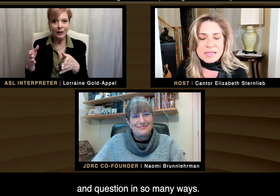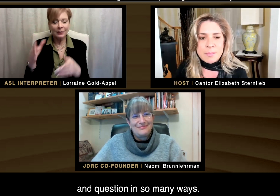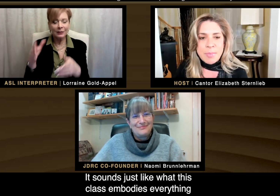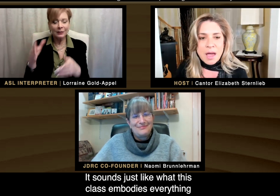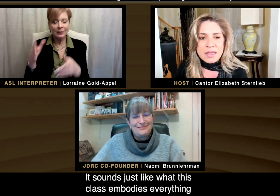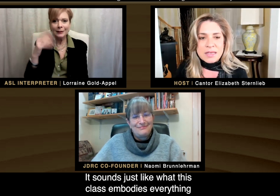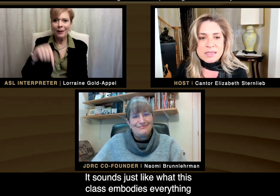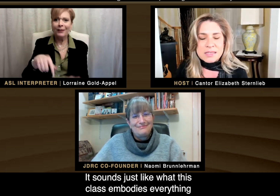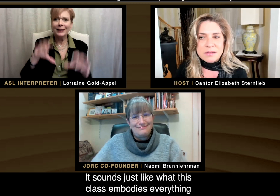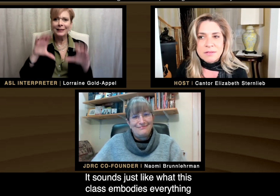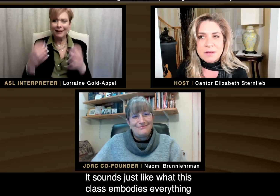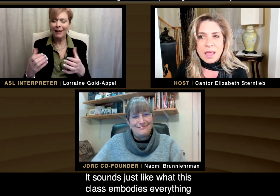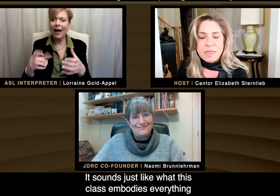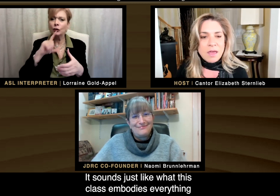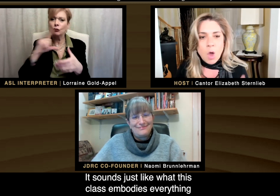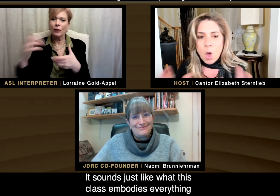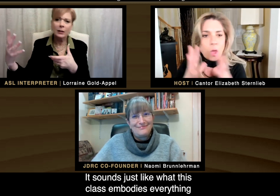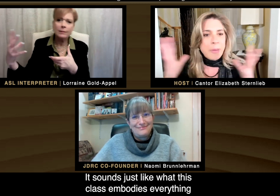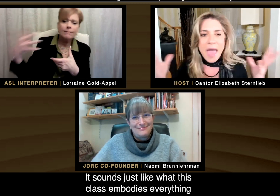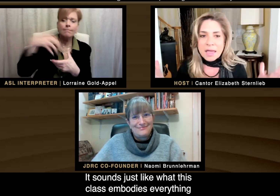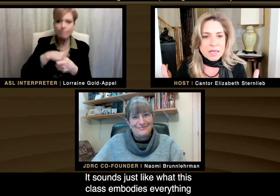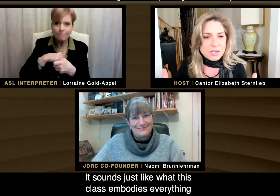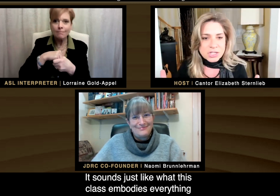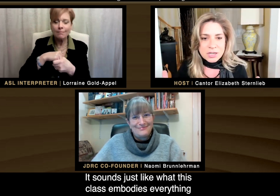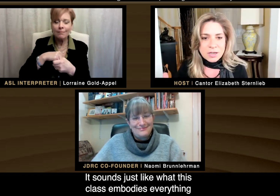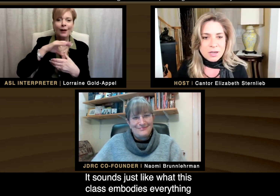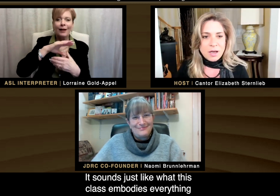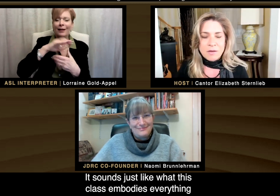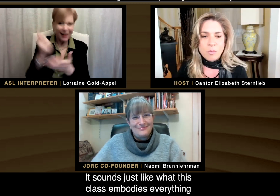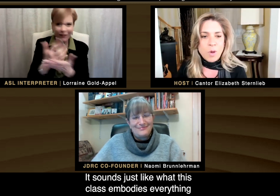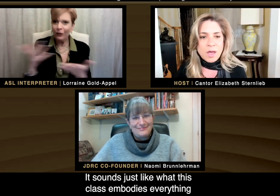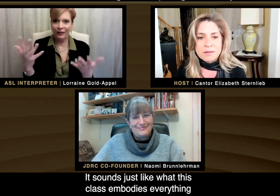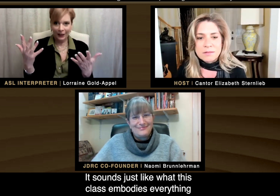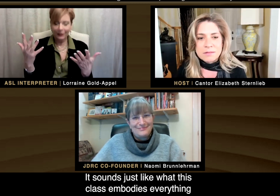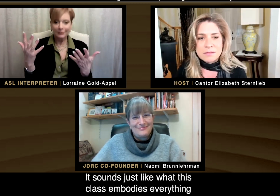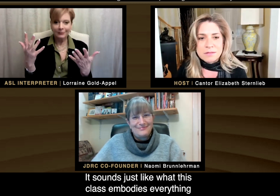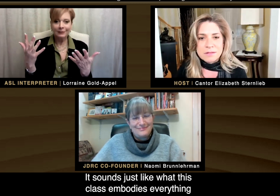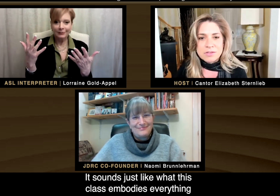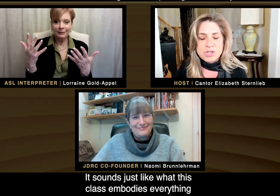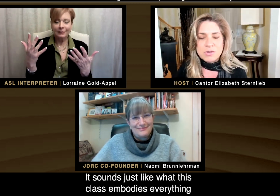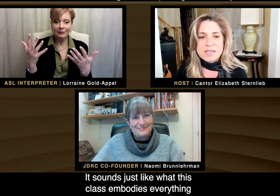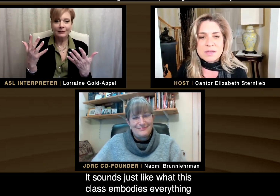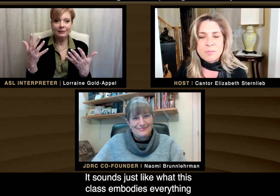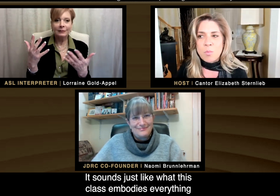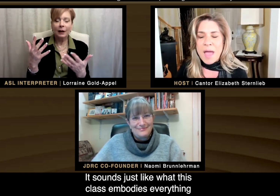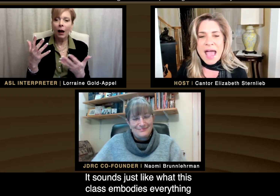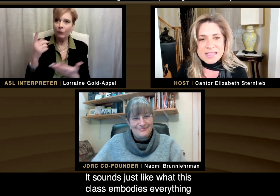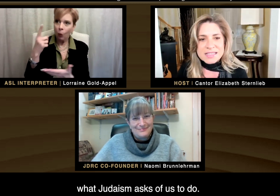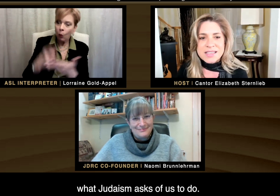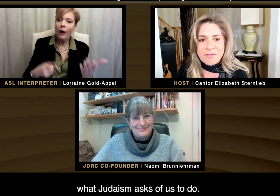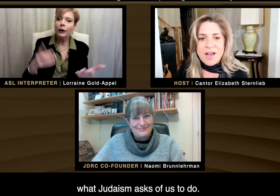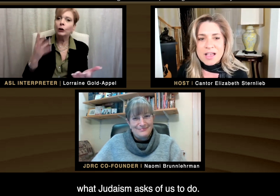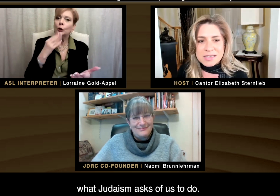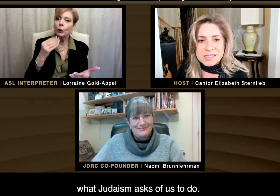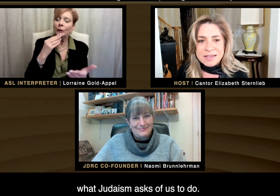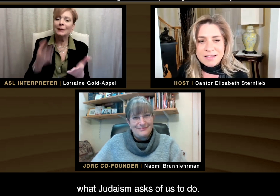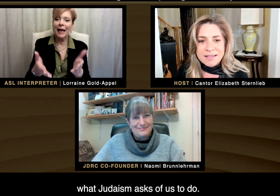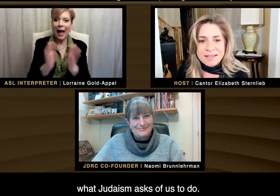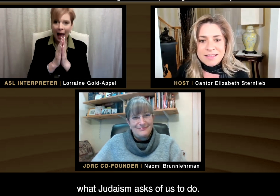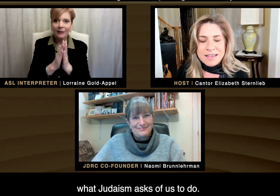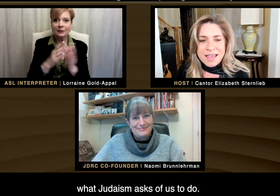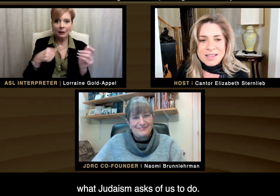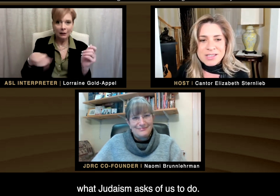this class embodies the whole package of what Judaism asks of